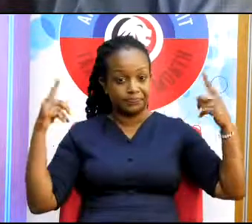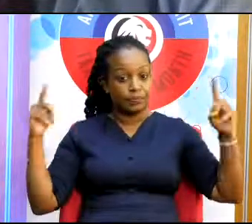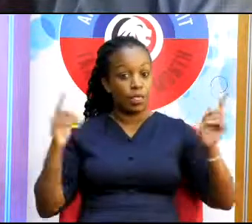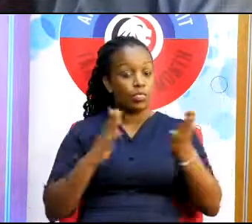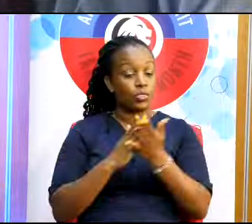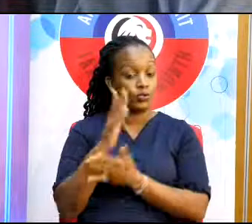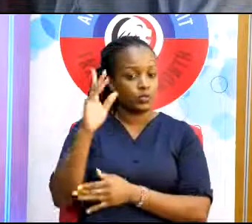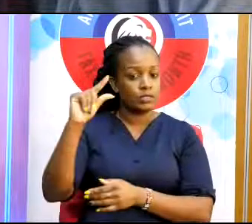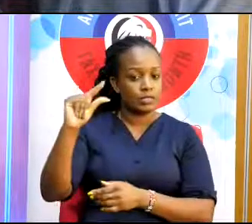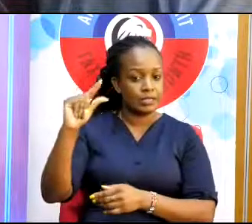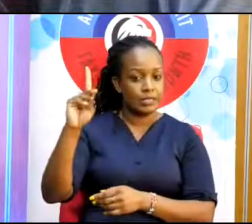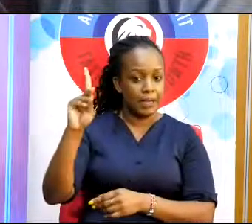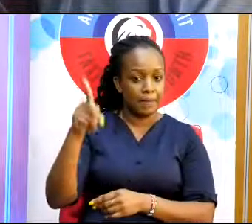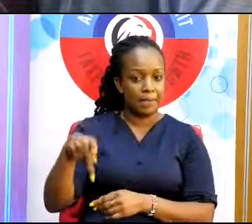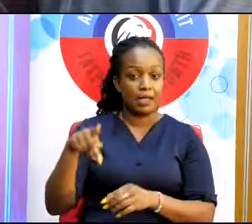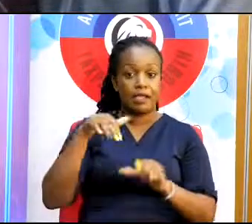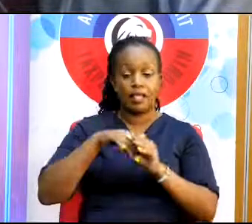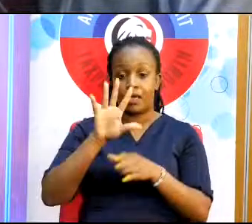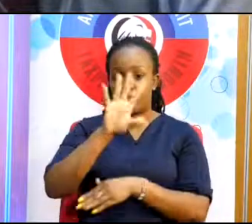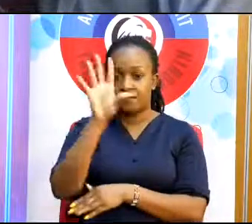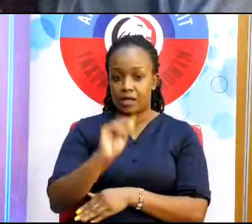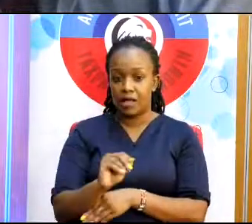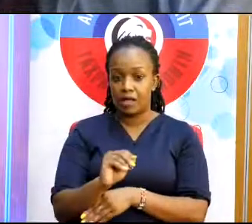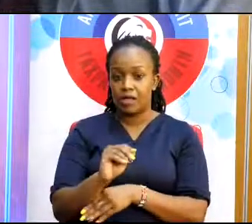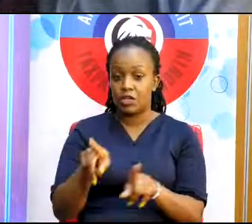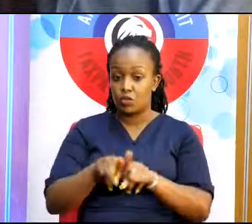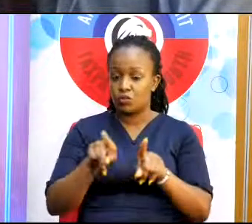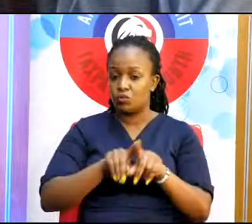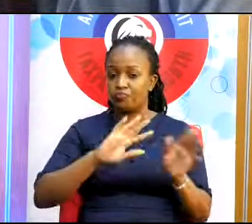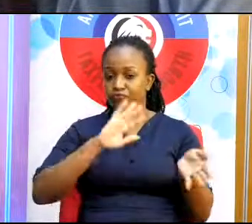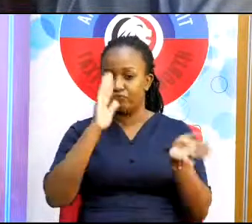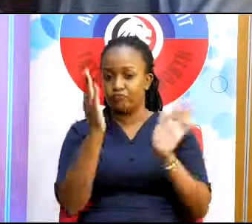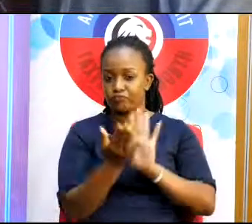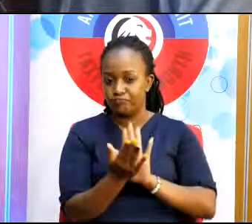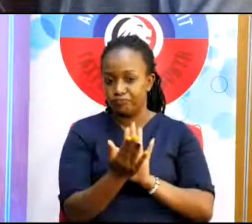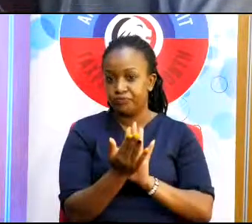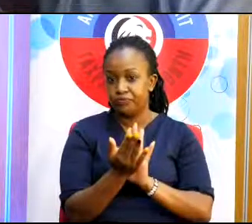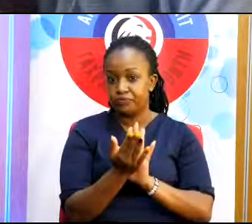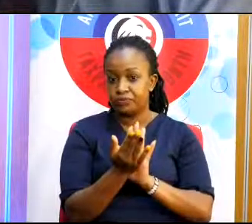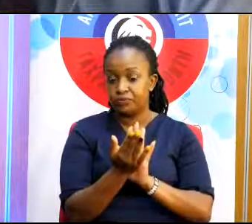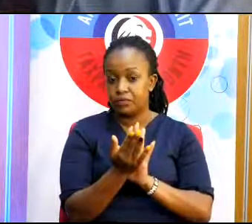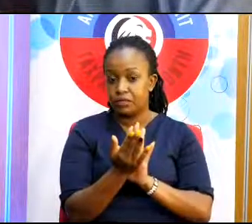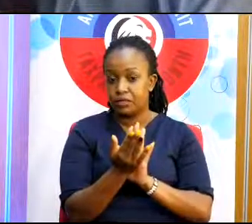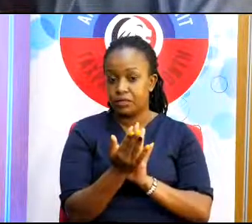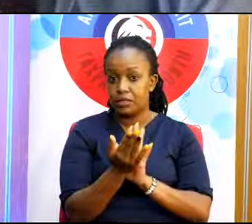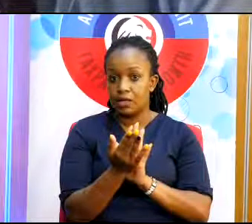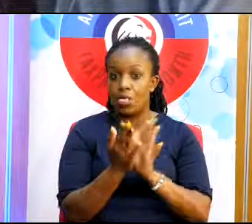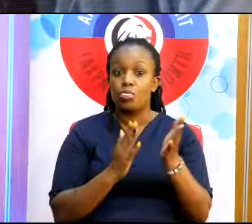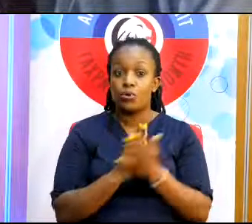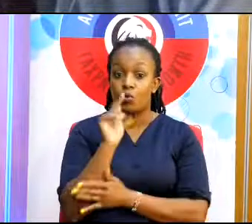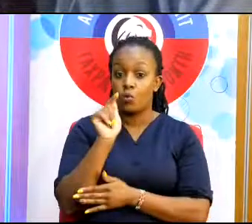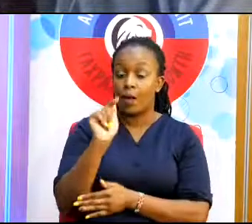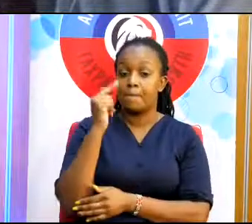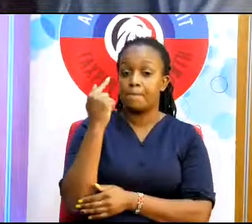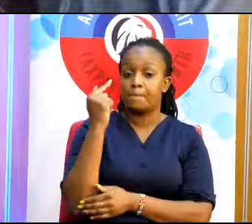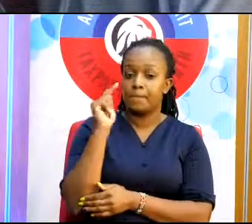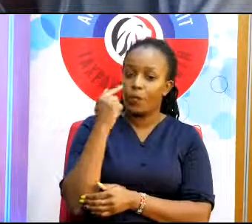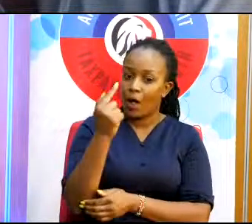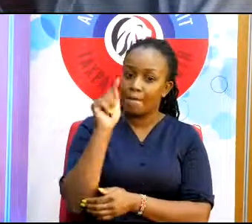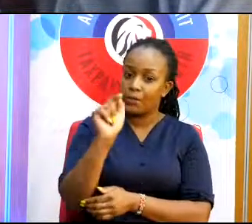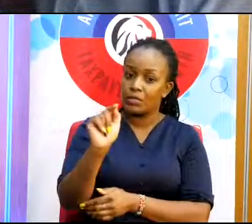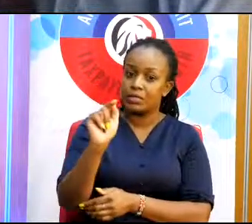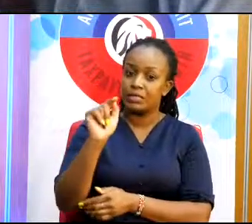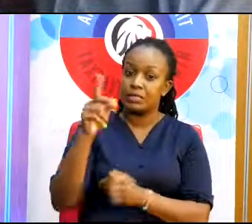in Africa. And this is projected to contract by at least 1.7% this year, dropping